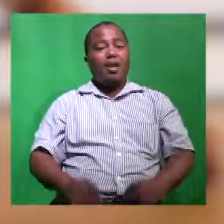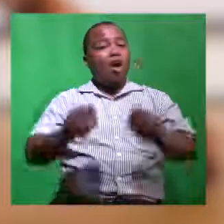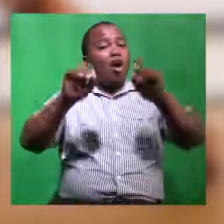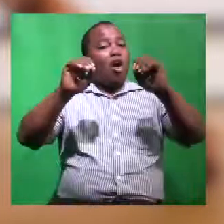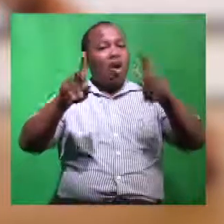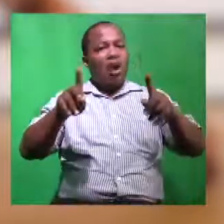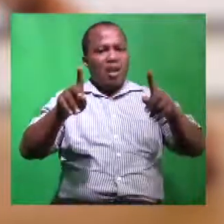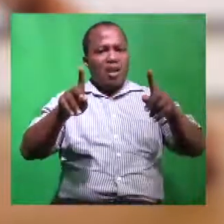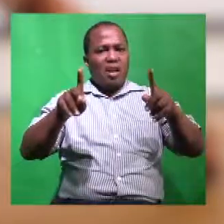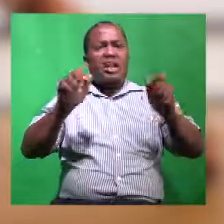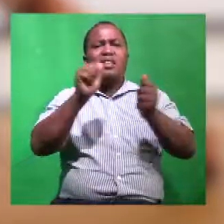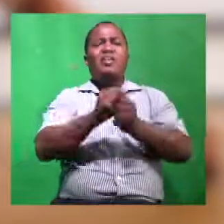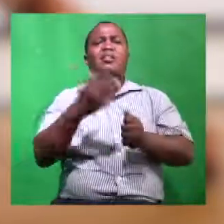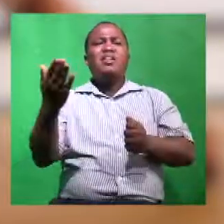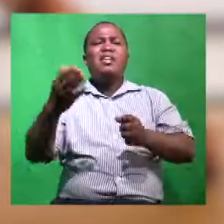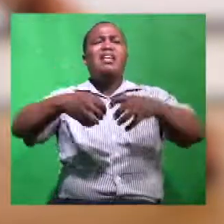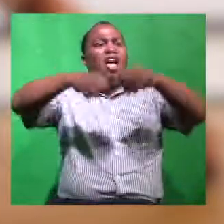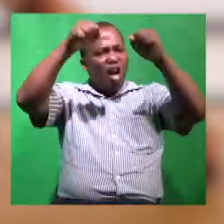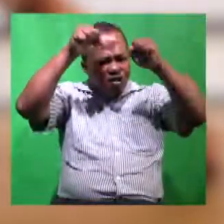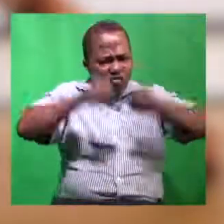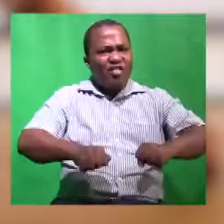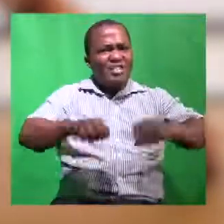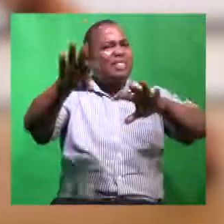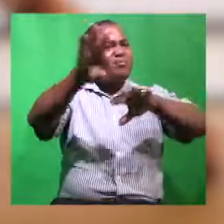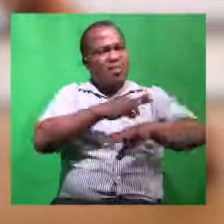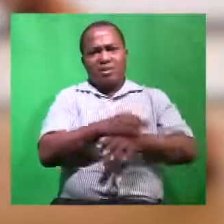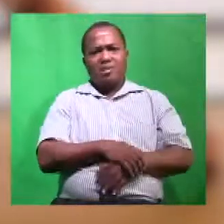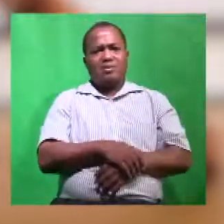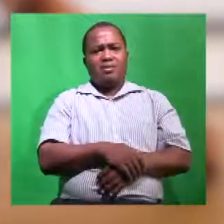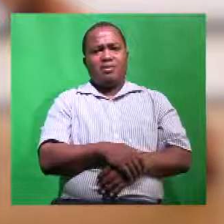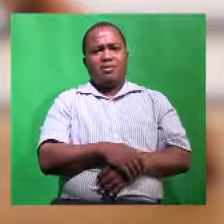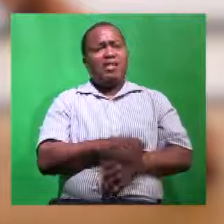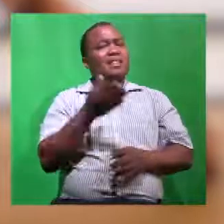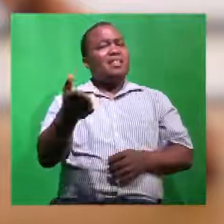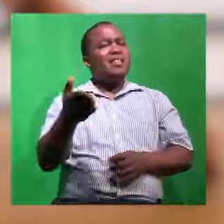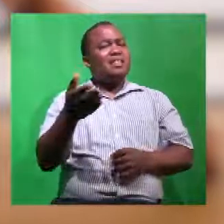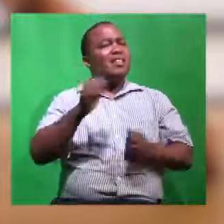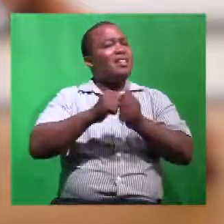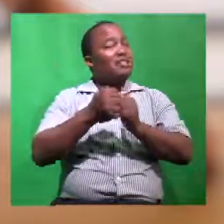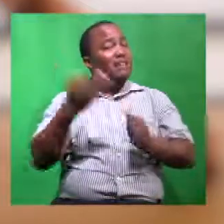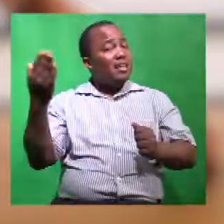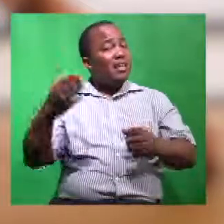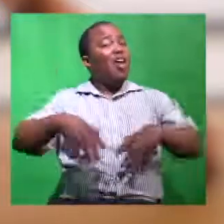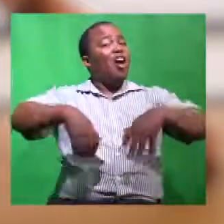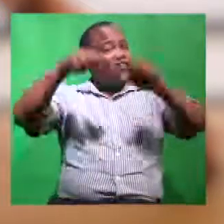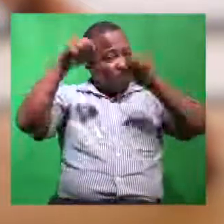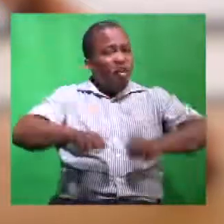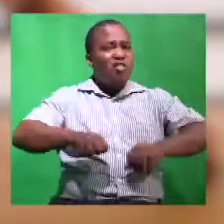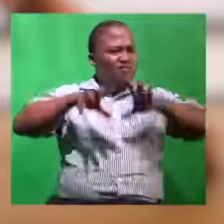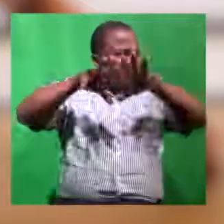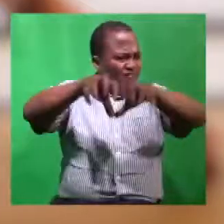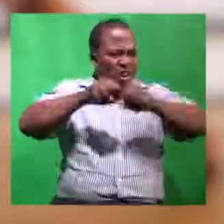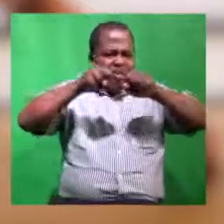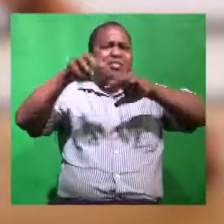Another important thing is forced marriage. Forced marriage also is other things. Forced marriage result into conflict in